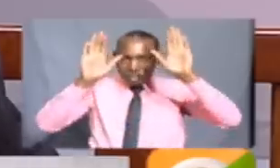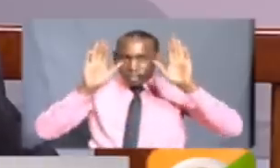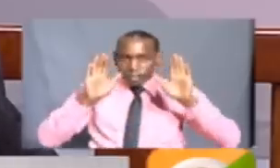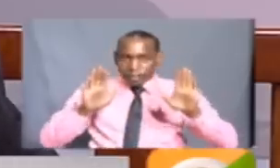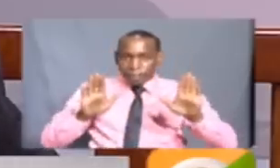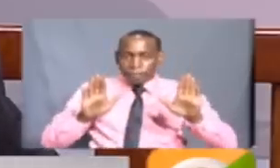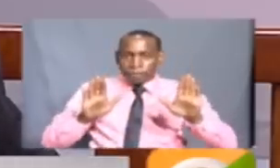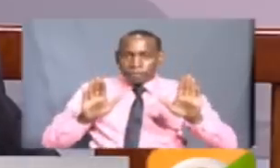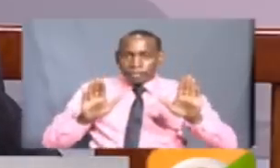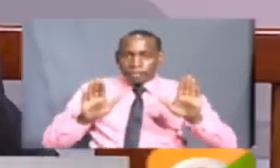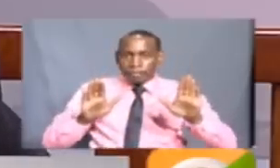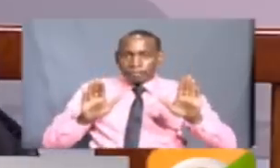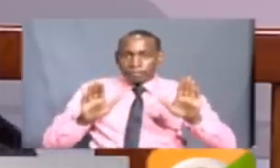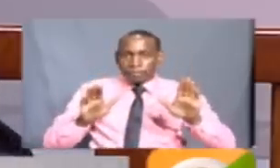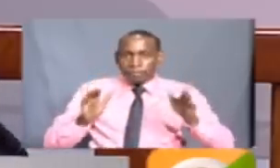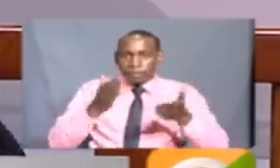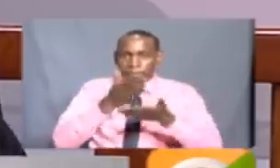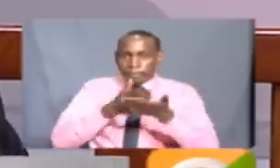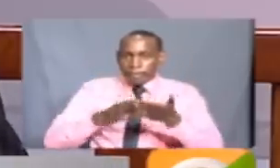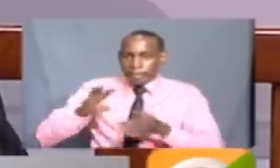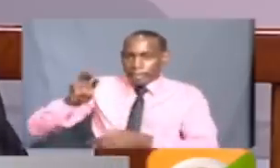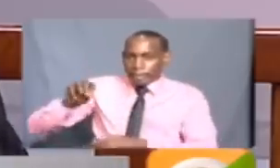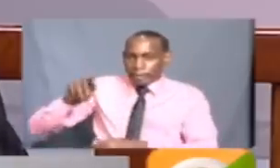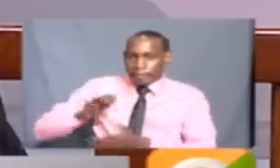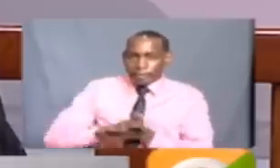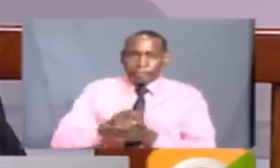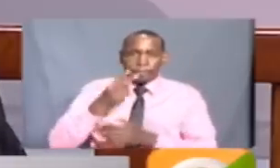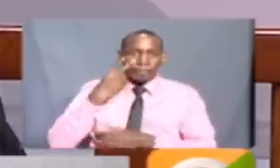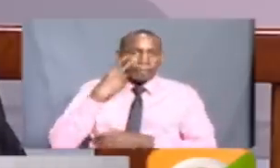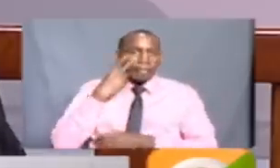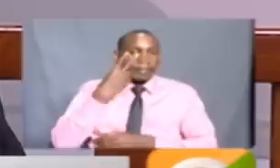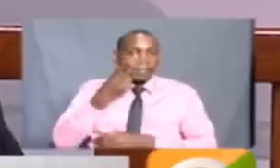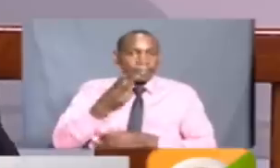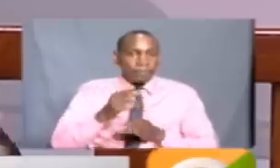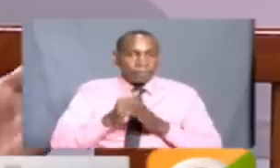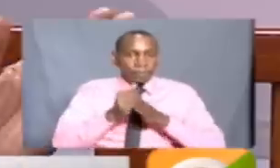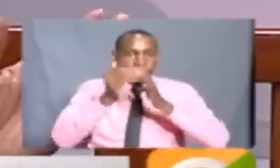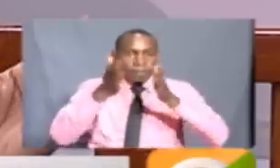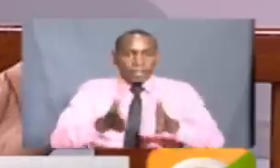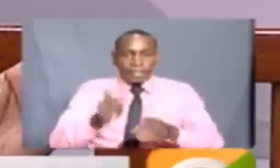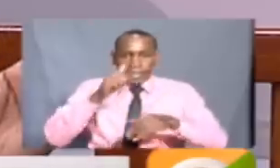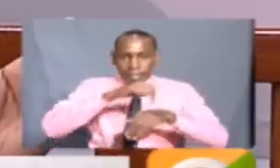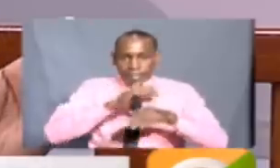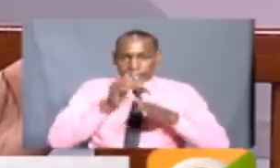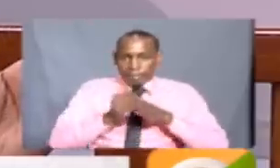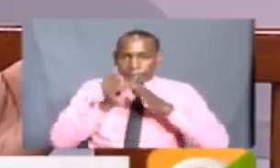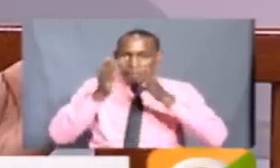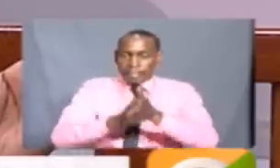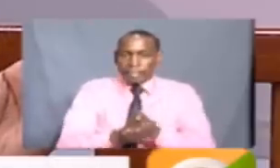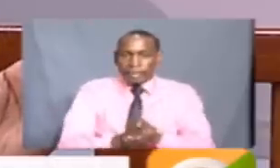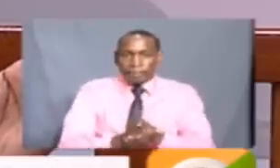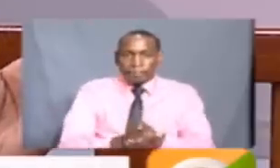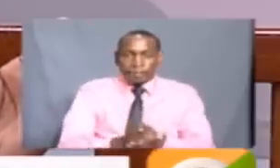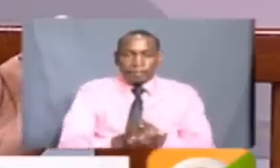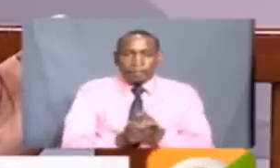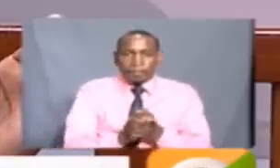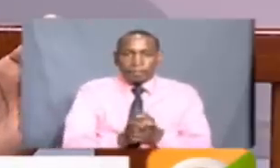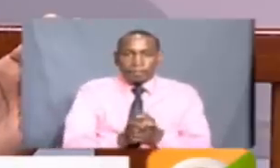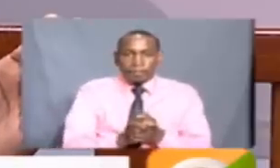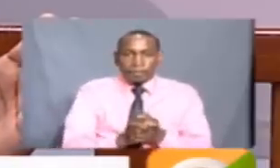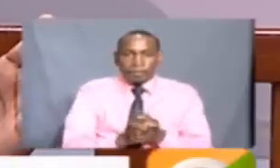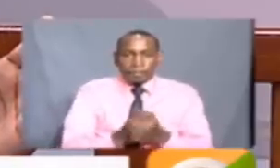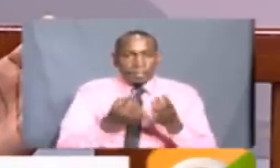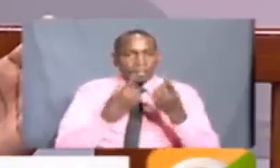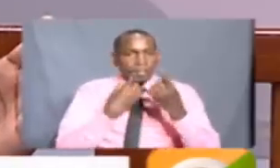our legislators looks to the leader. And once the leader has spoken in